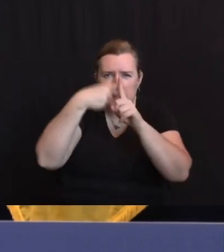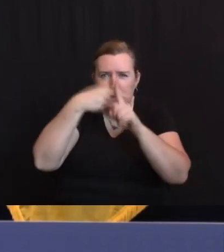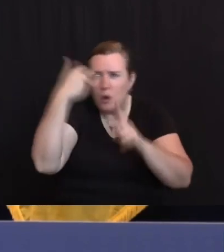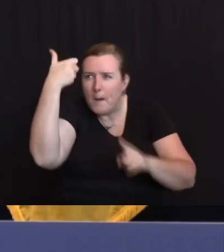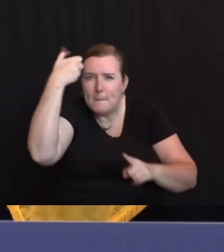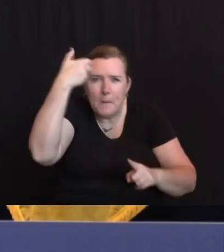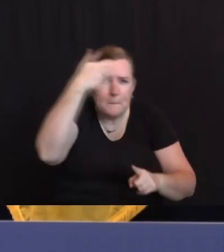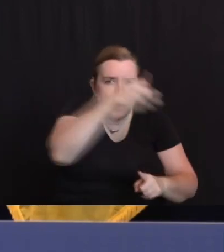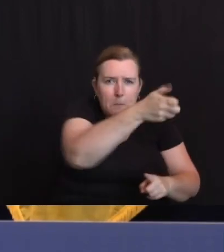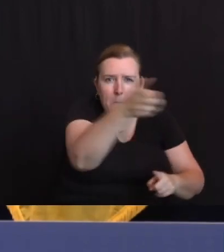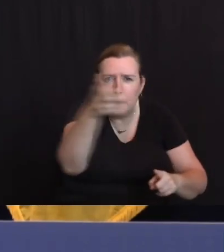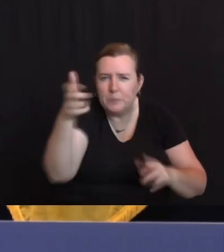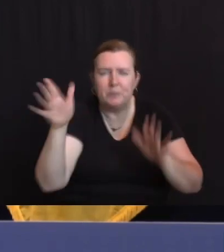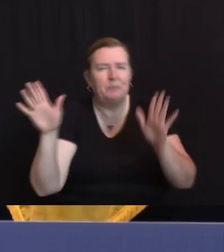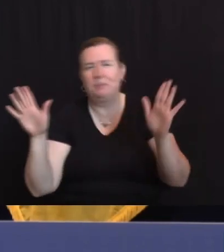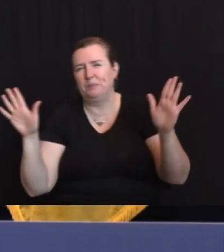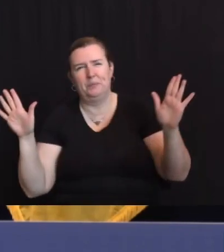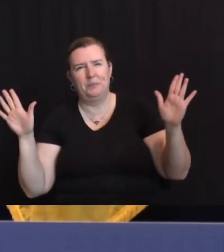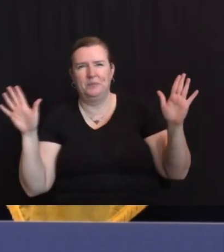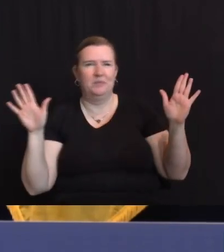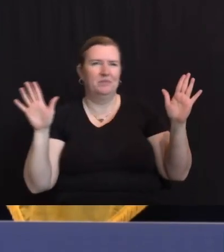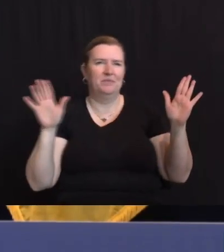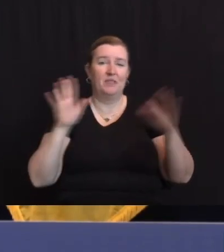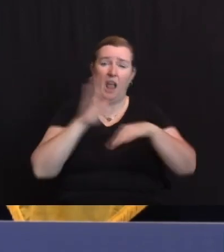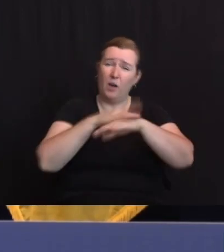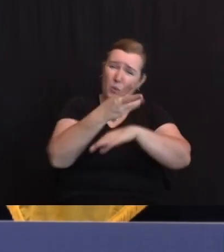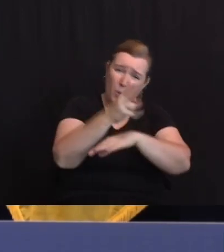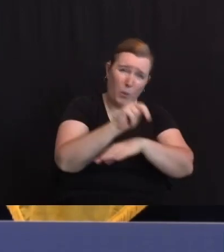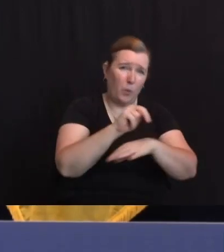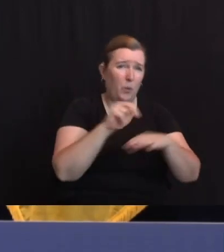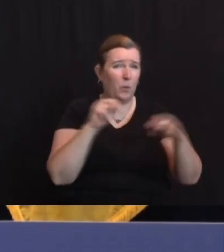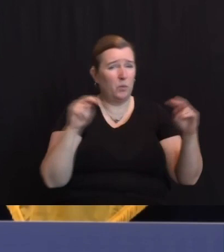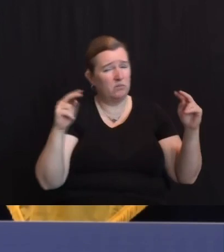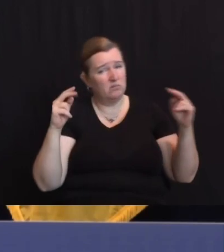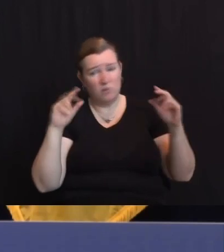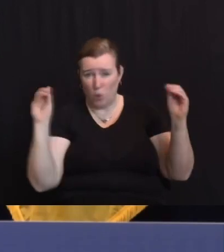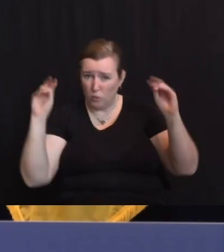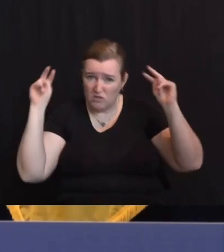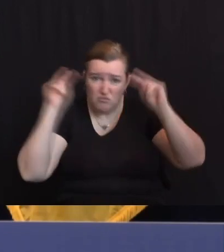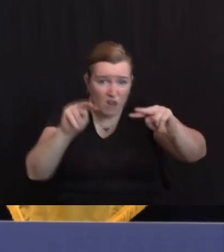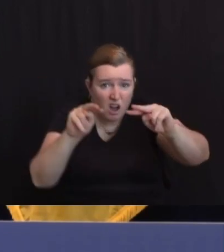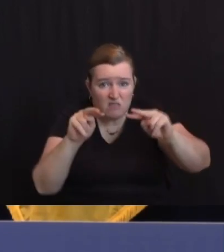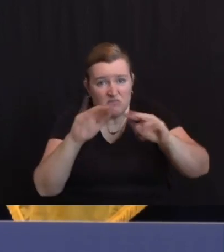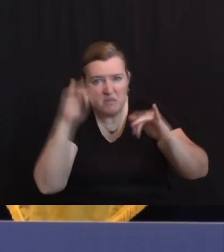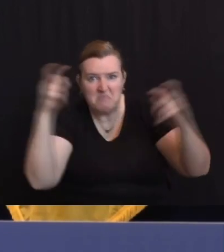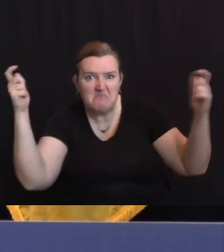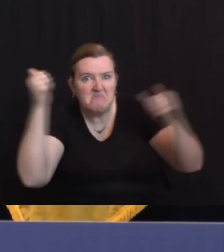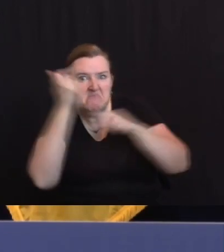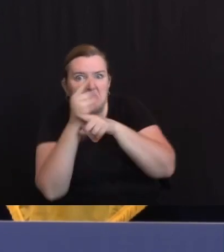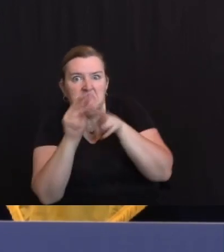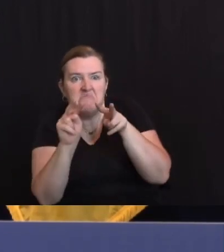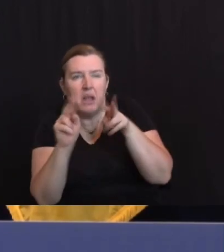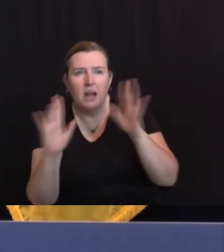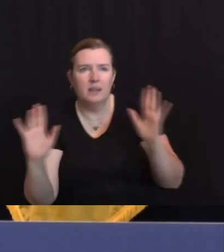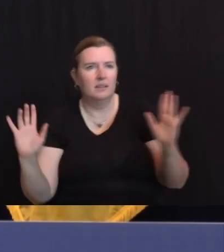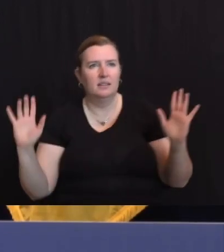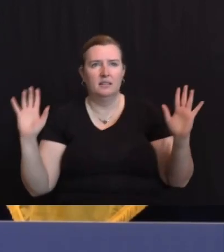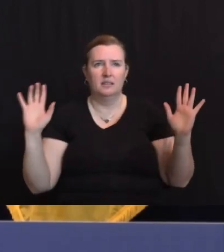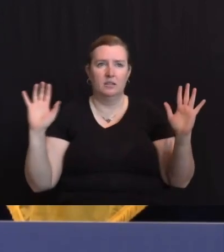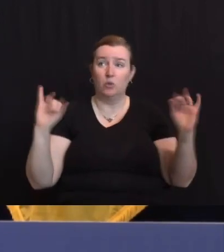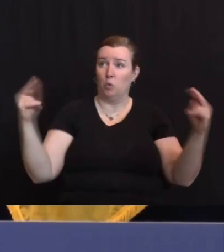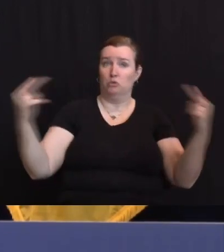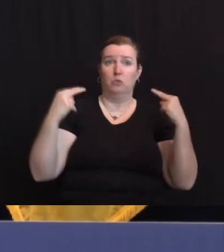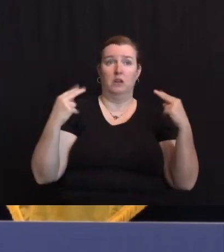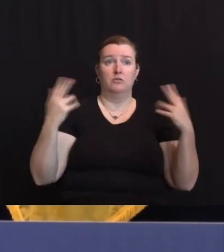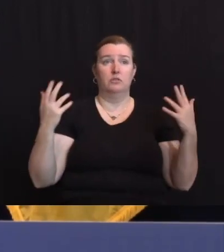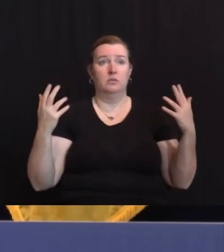signs, when you're on your own, and as they say, when the lights are not on and nobody's looking, you got to do